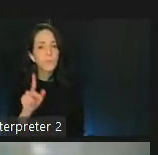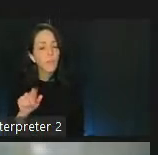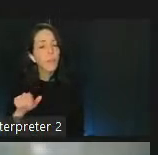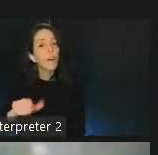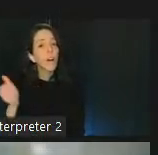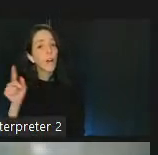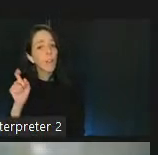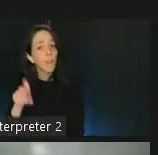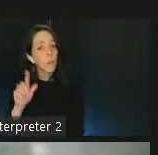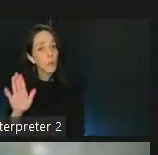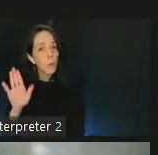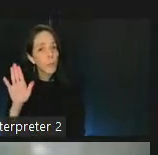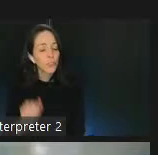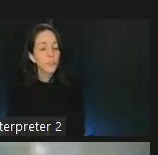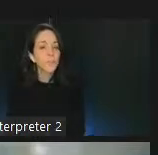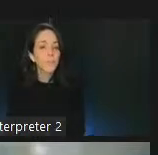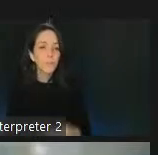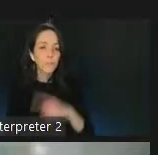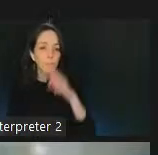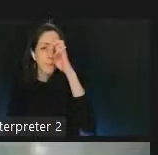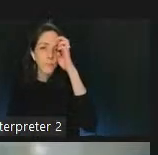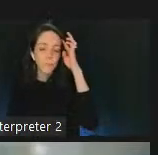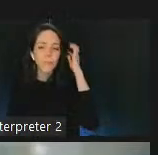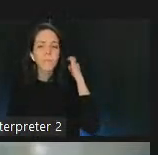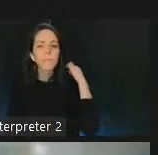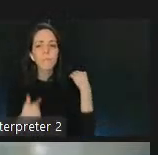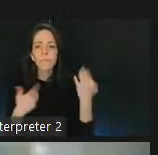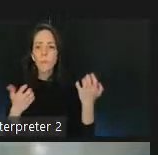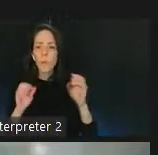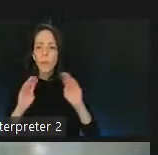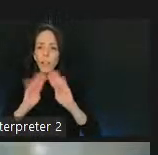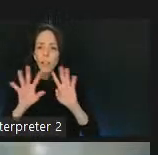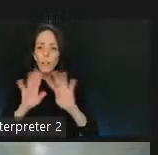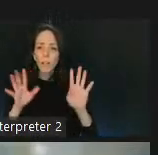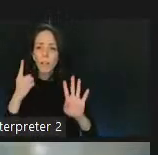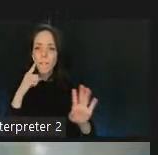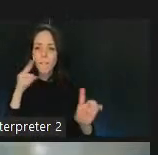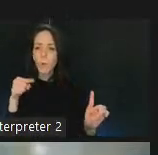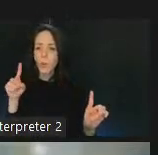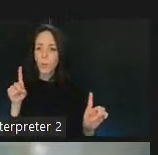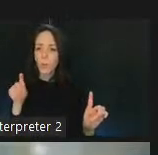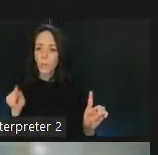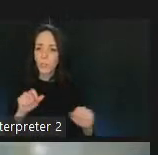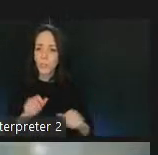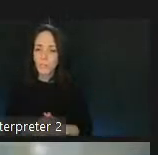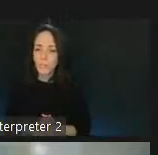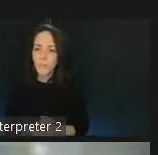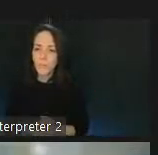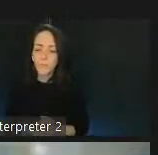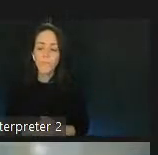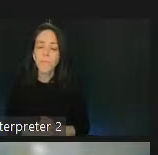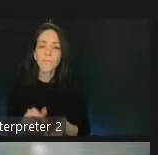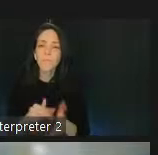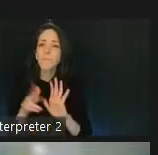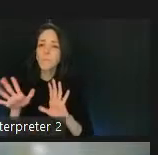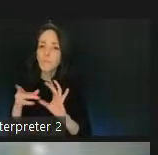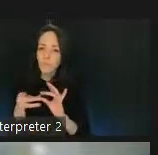was to just get a clarification on the question or the comment.